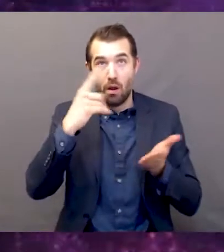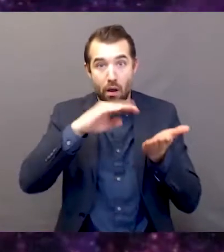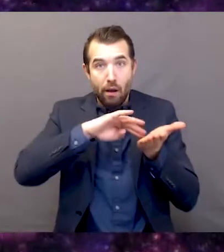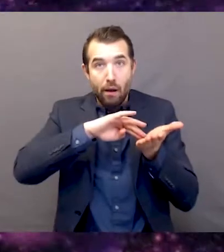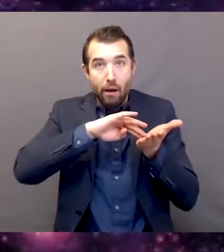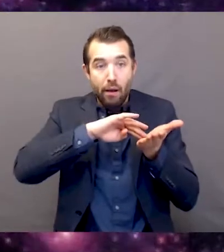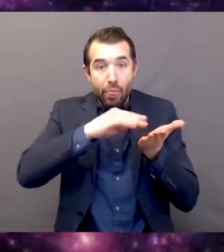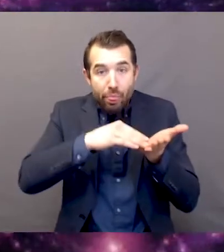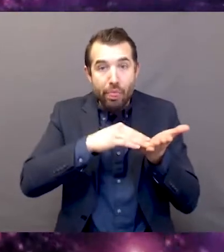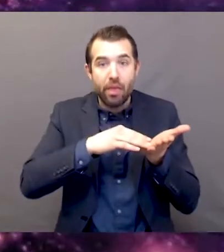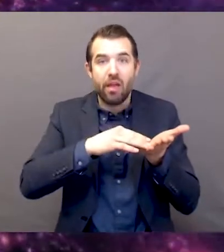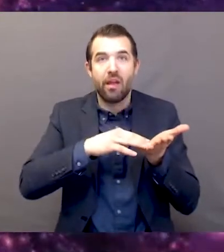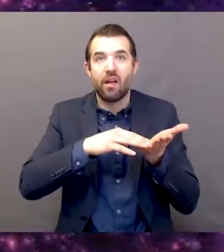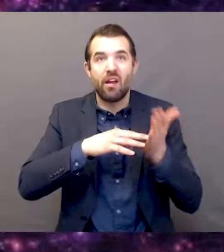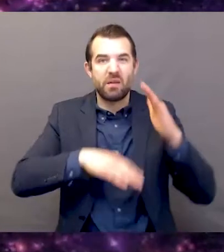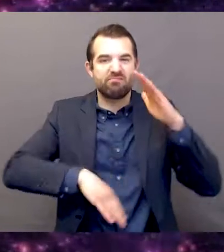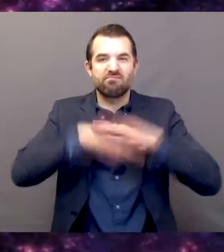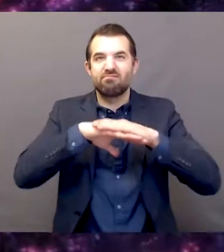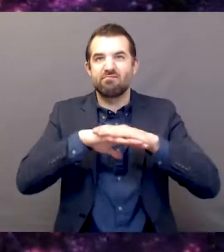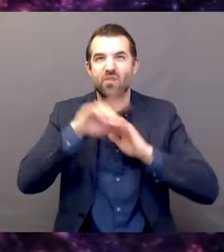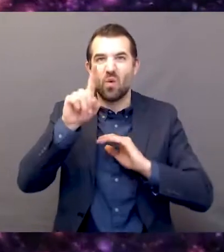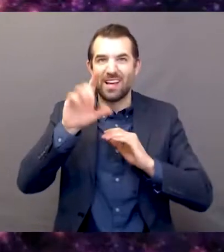mere 1 centimeter high.